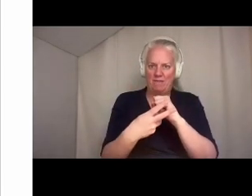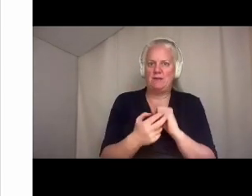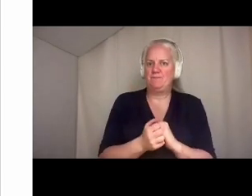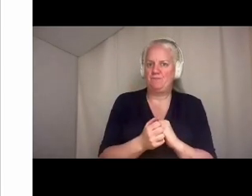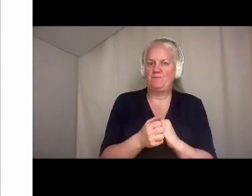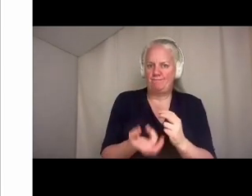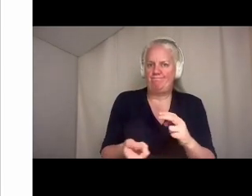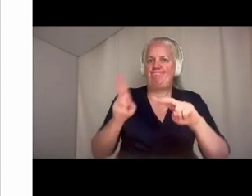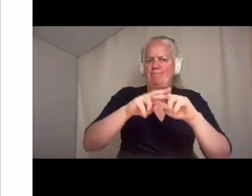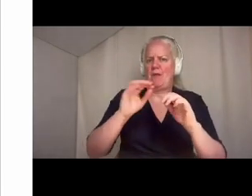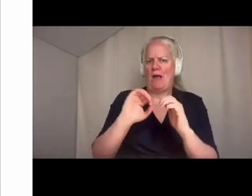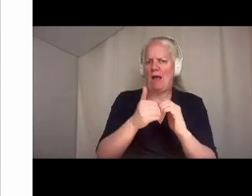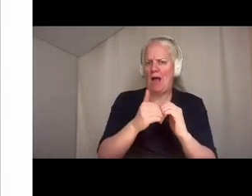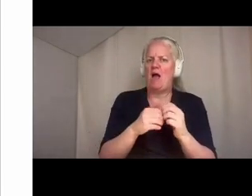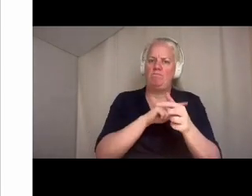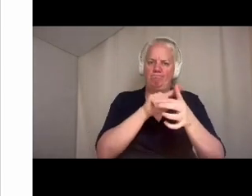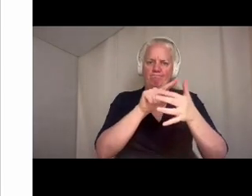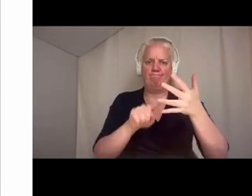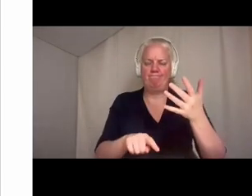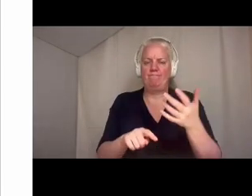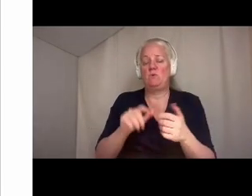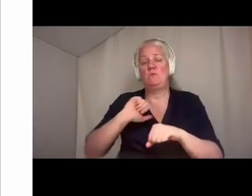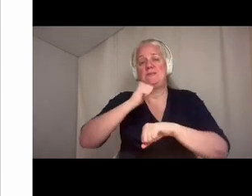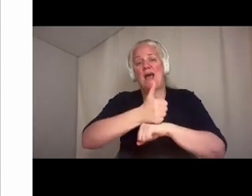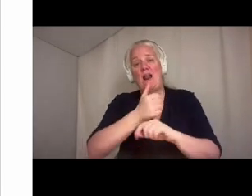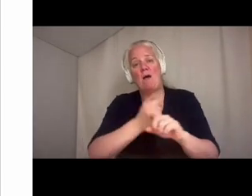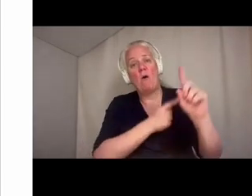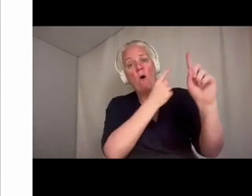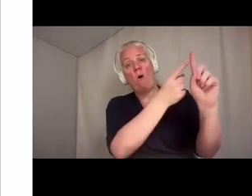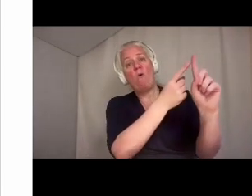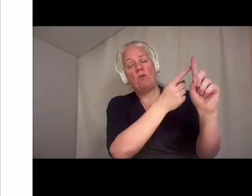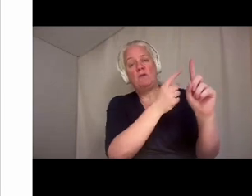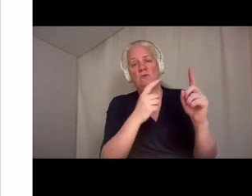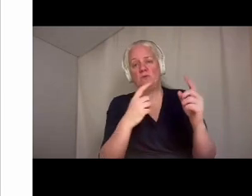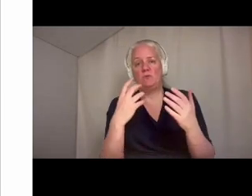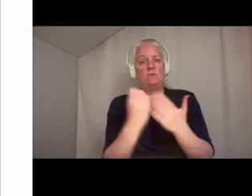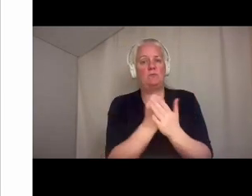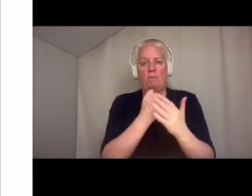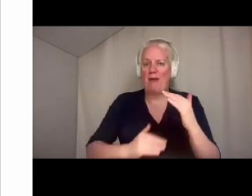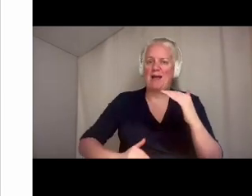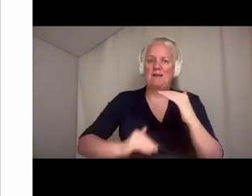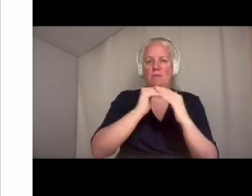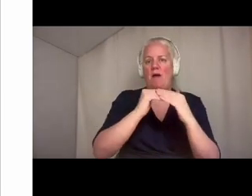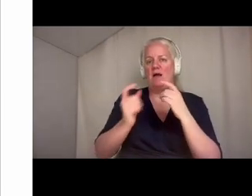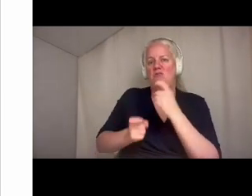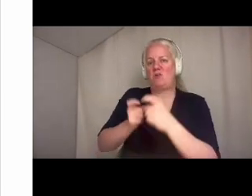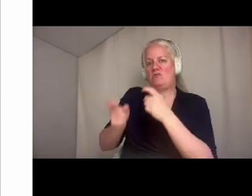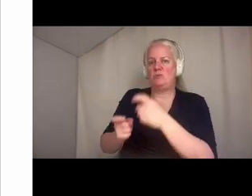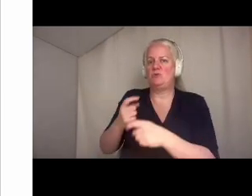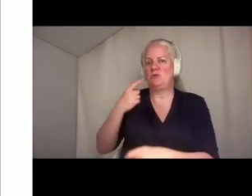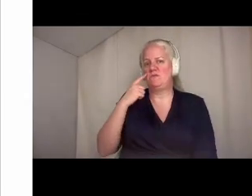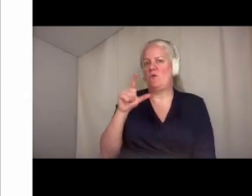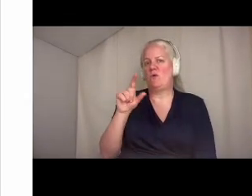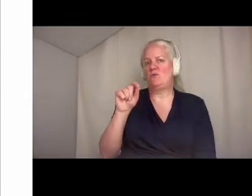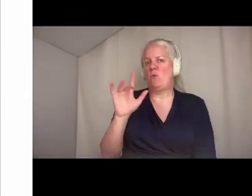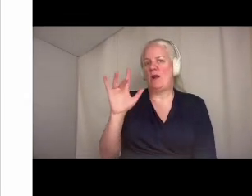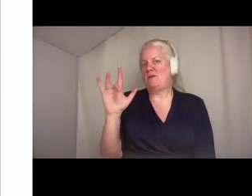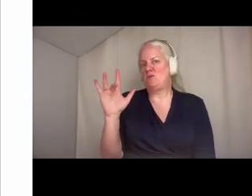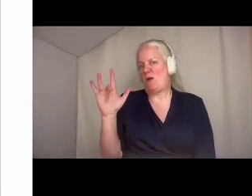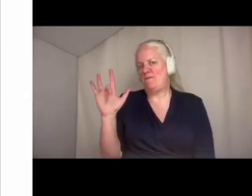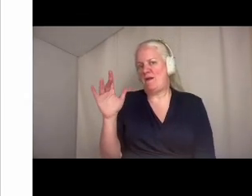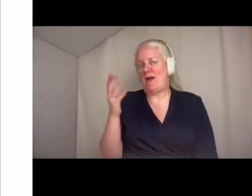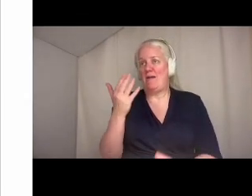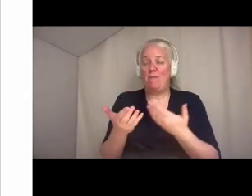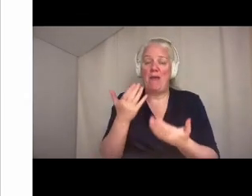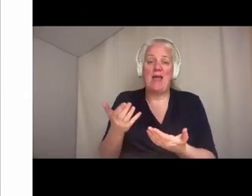strategies. You could set a goal to maximize contributions for 2025. That goal could be a